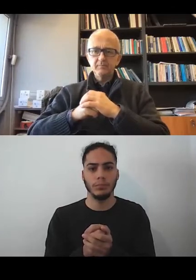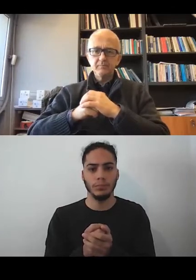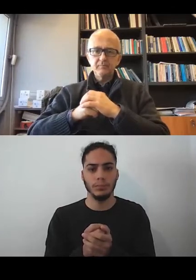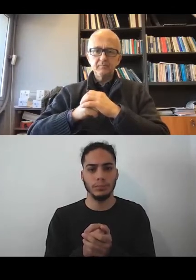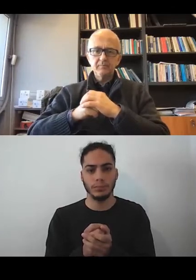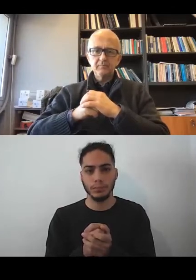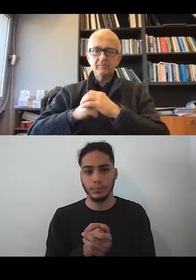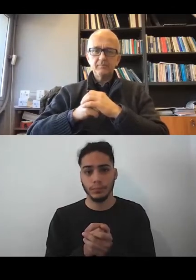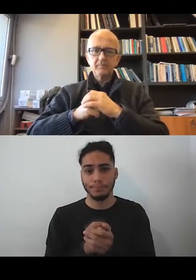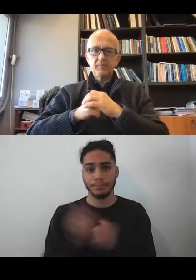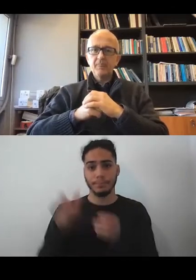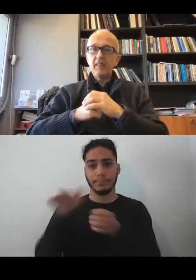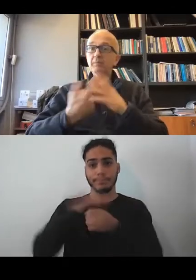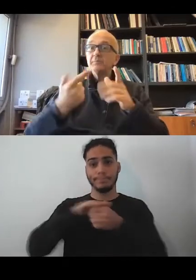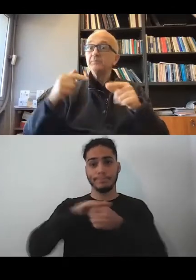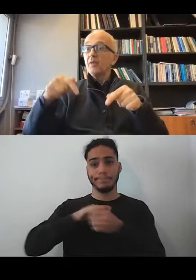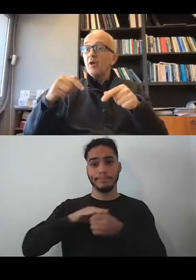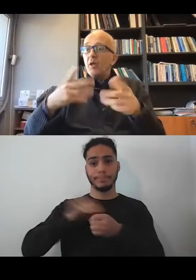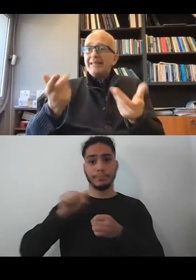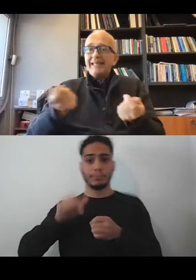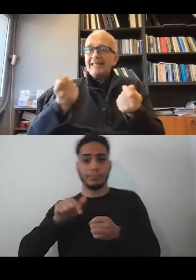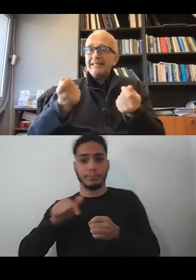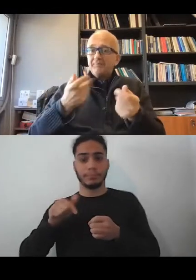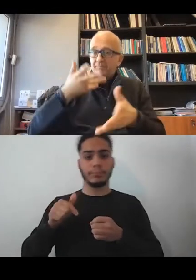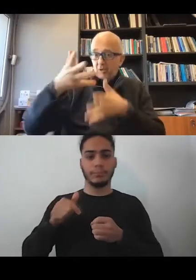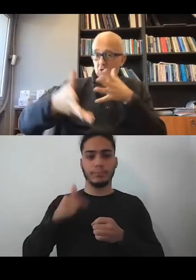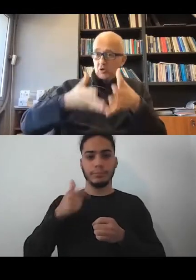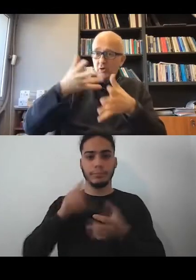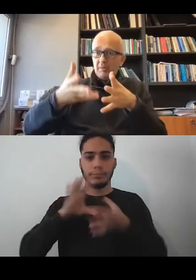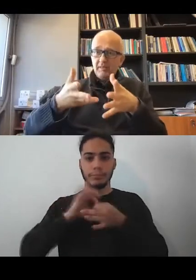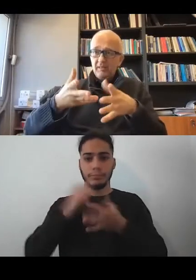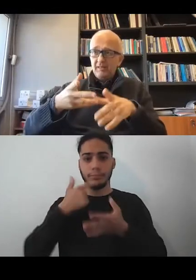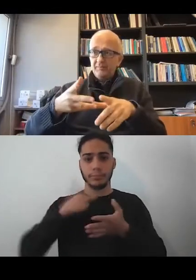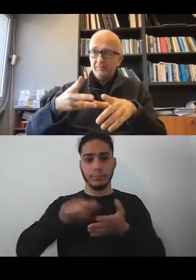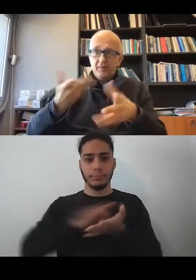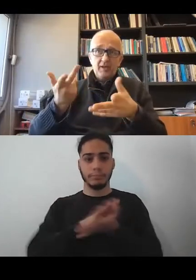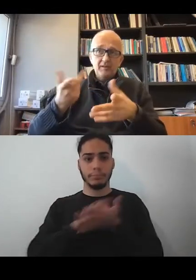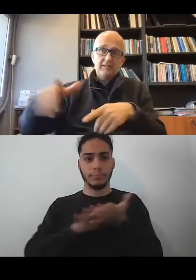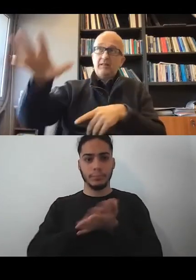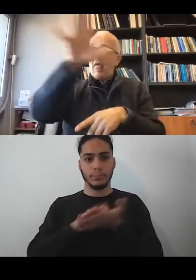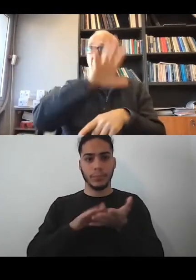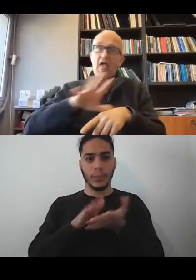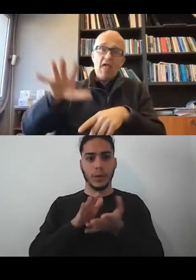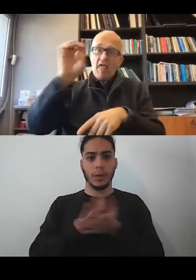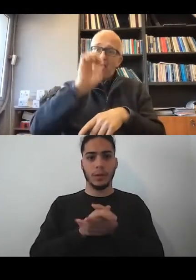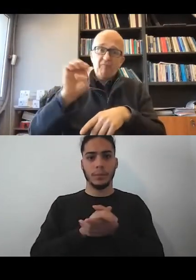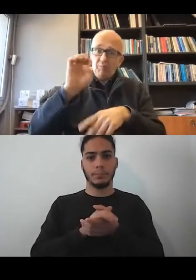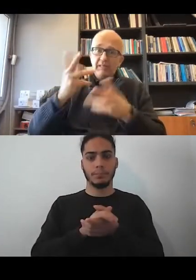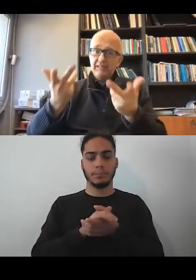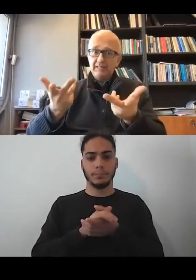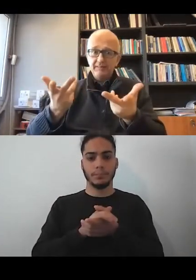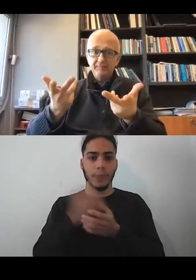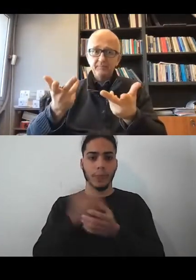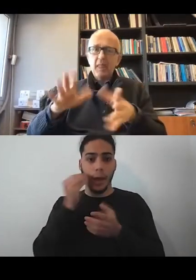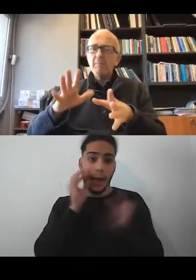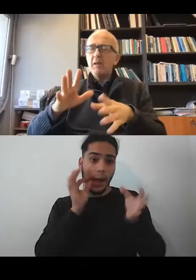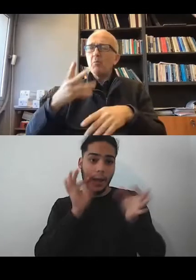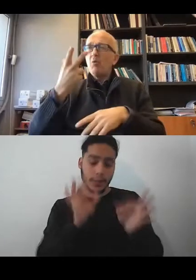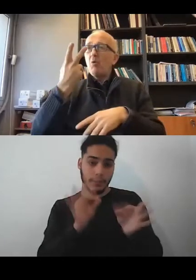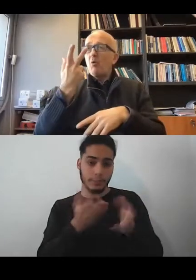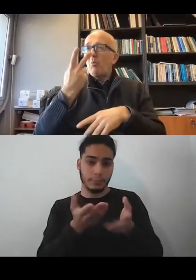So the situation with sign languages in the EU has as follows. There are